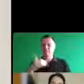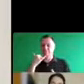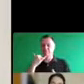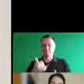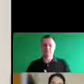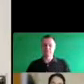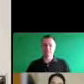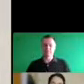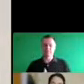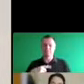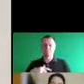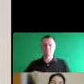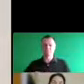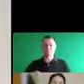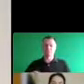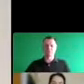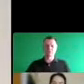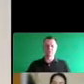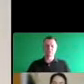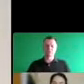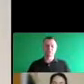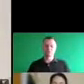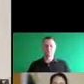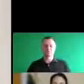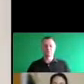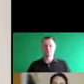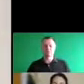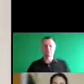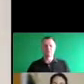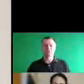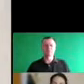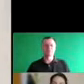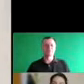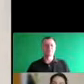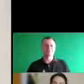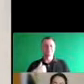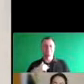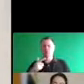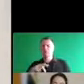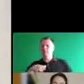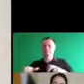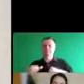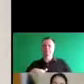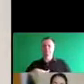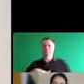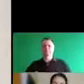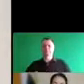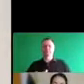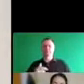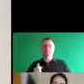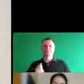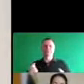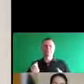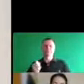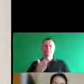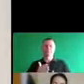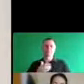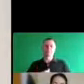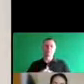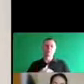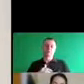know, because I was pregnant and I was, you know, it was difficult. So I was, yeah, like at the bus stop, it's an opportunity, and I